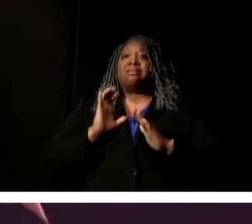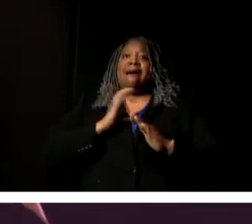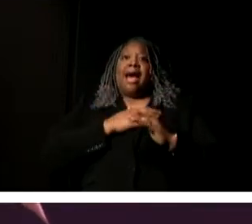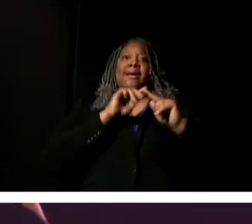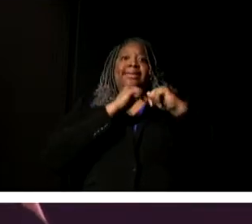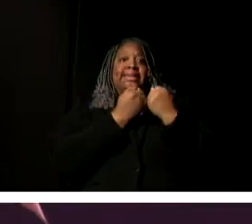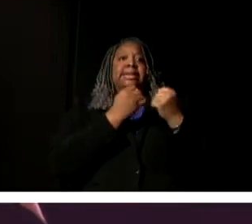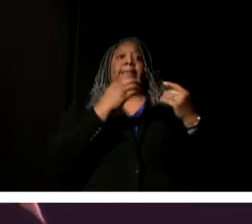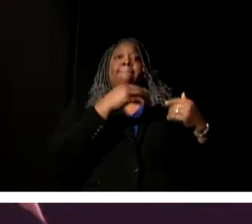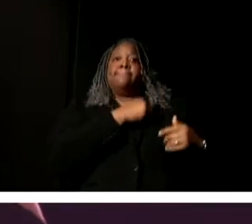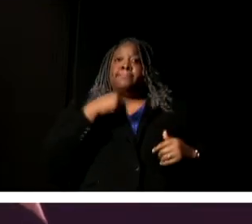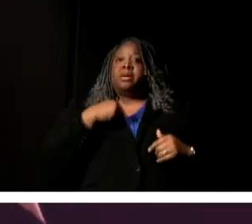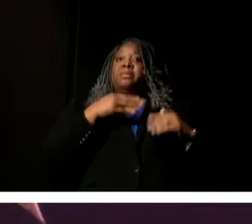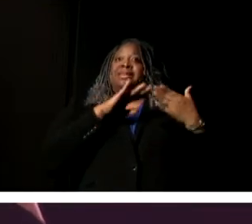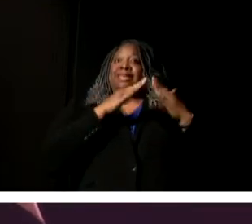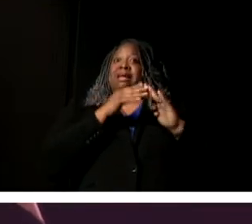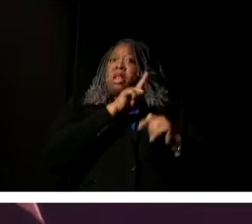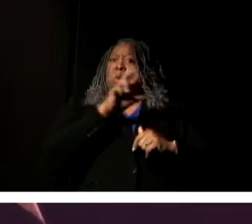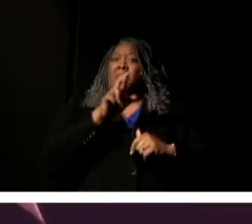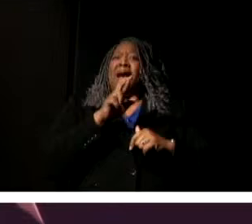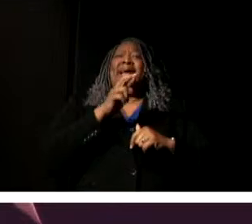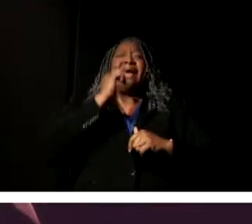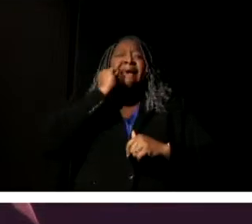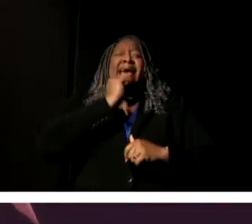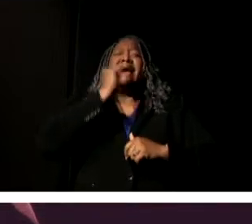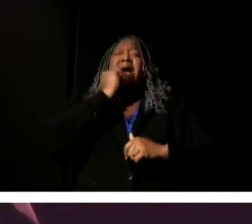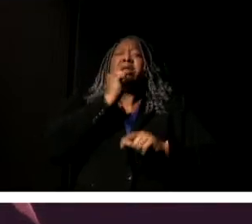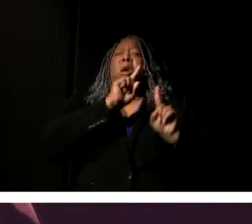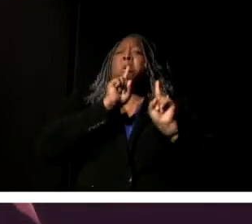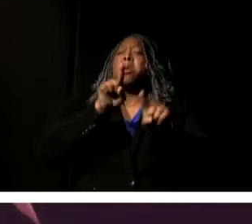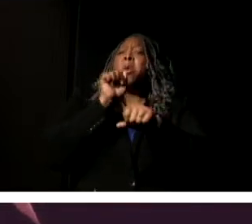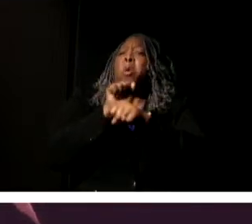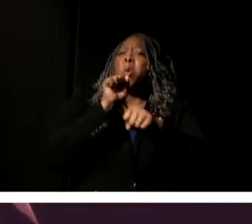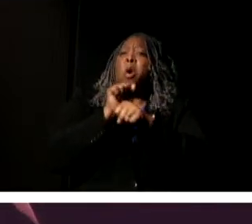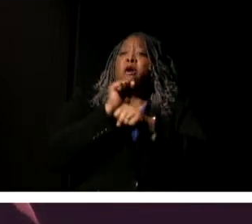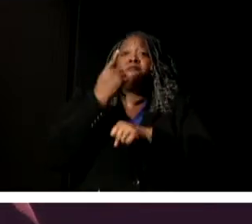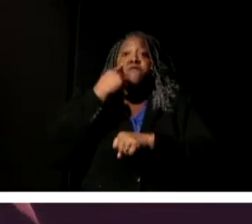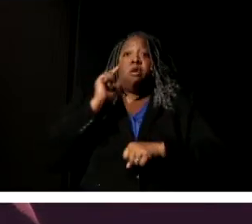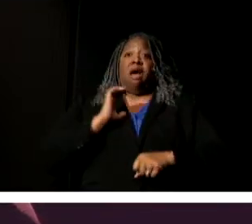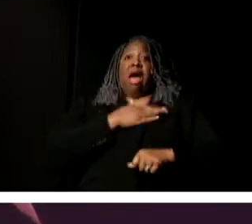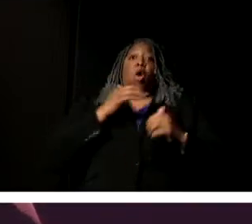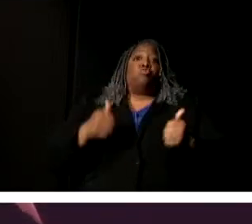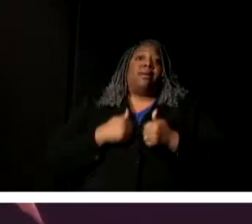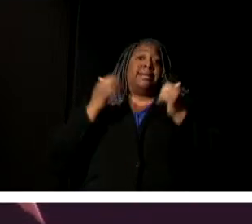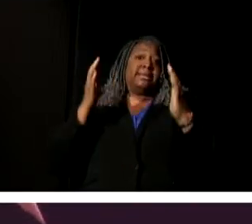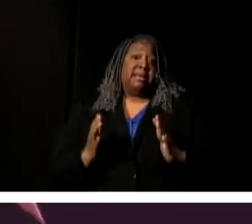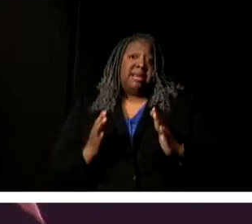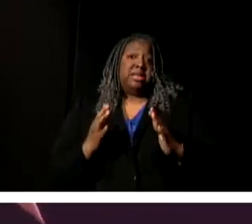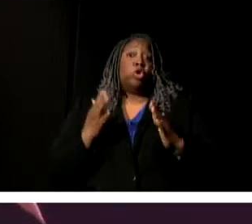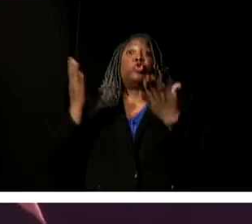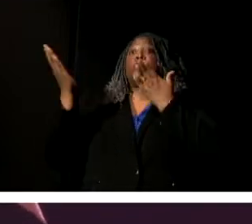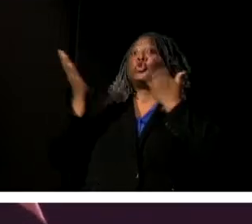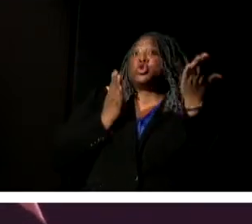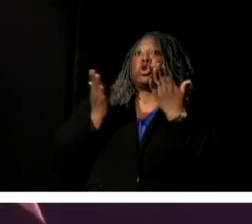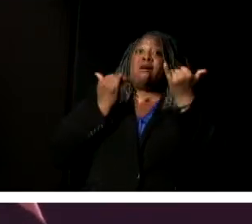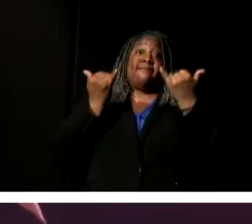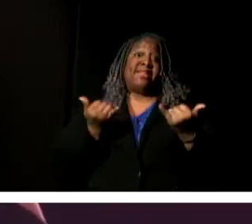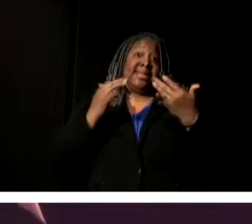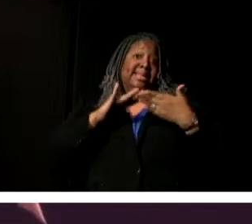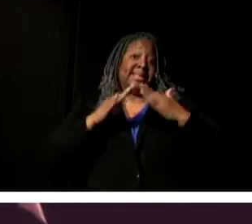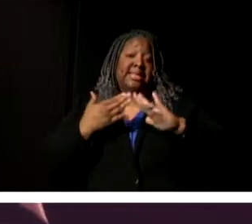members at the City of Little Rock go to work each and every day for our residents to serve this